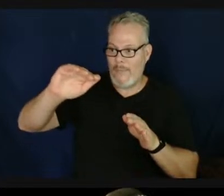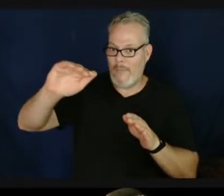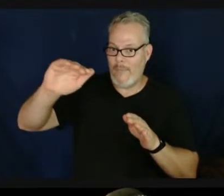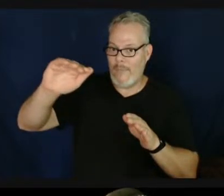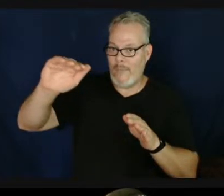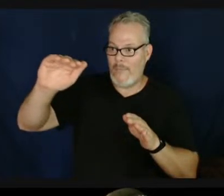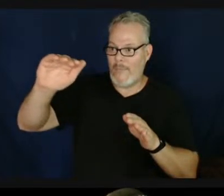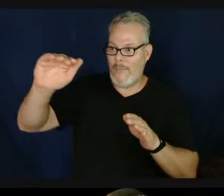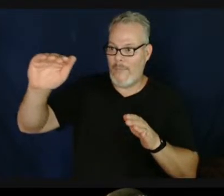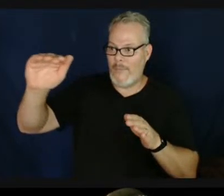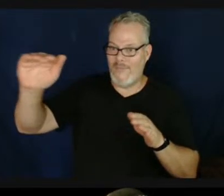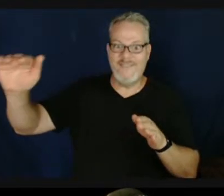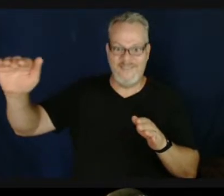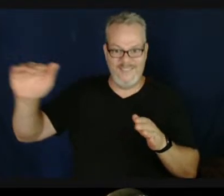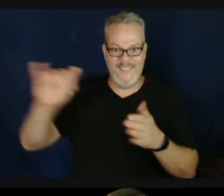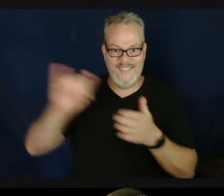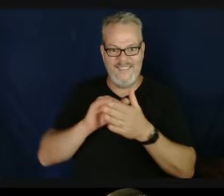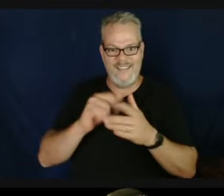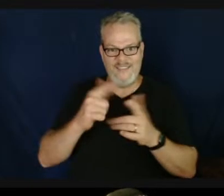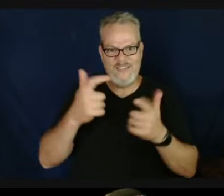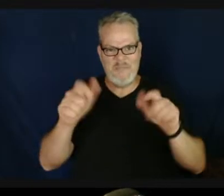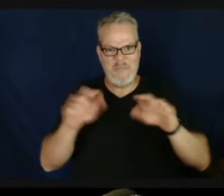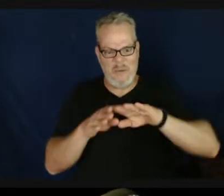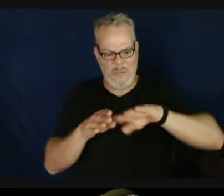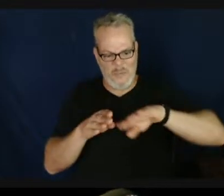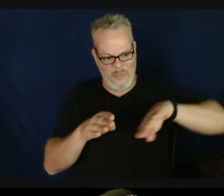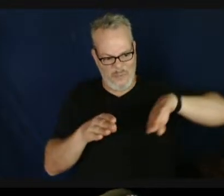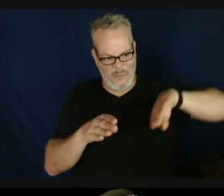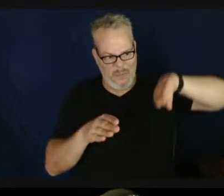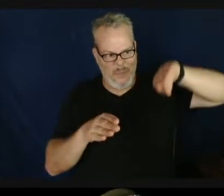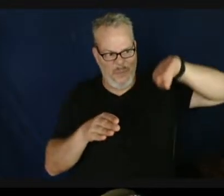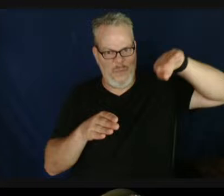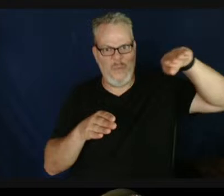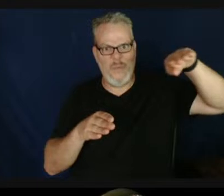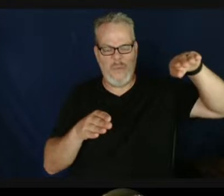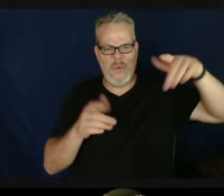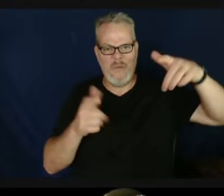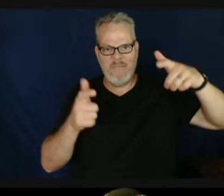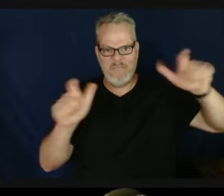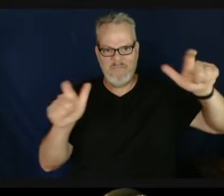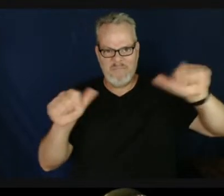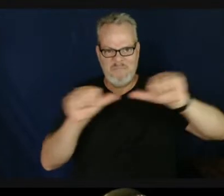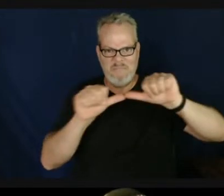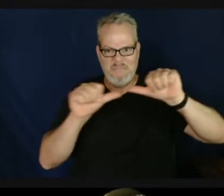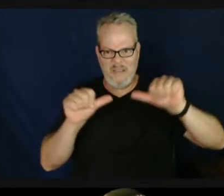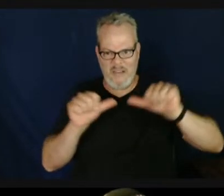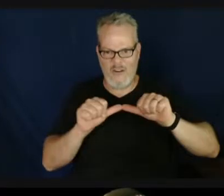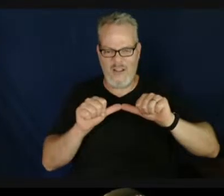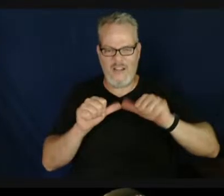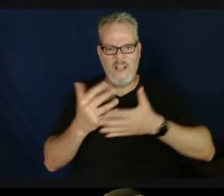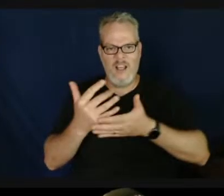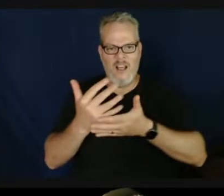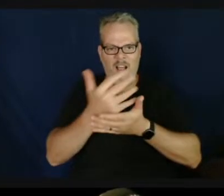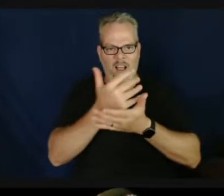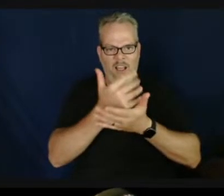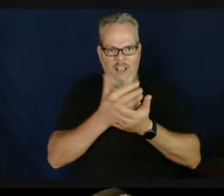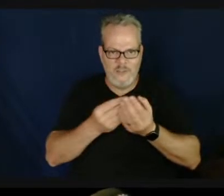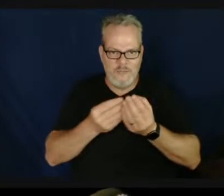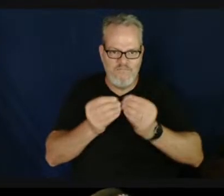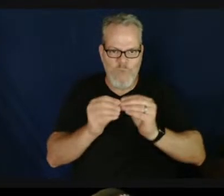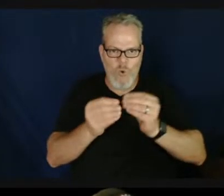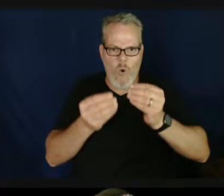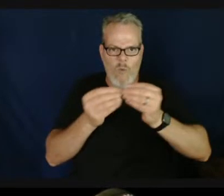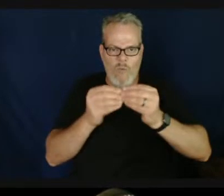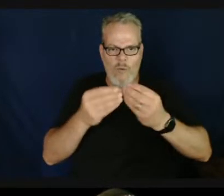the wall there. It's like this big blanket, the material plastered up there, collecting more and more to kind of smooth that